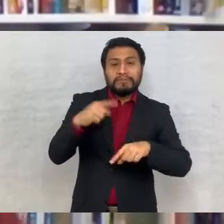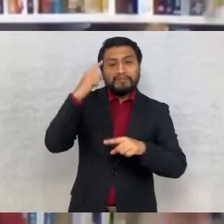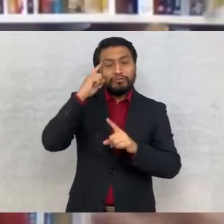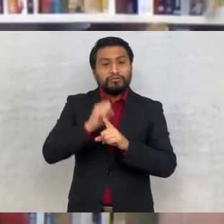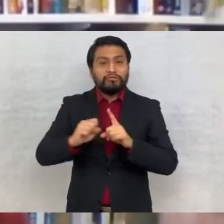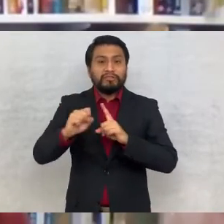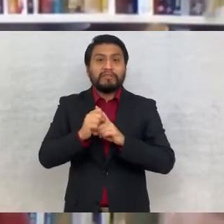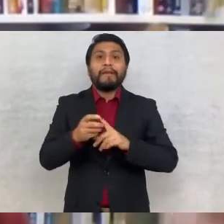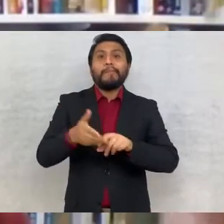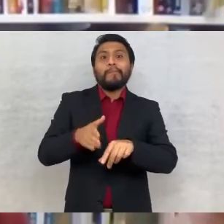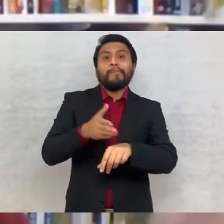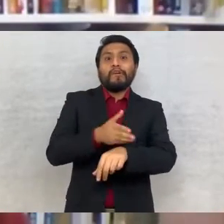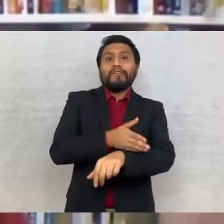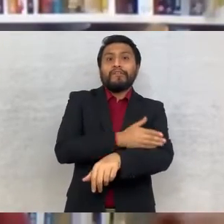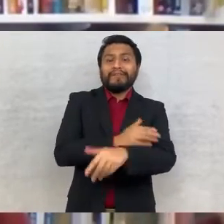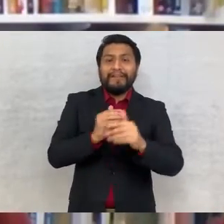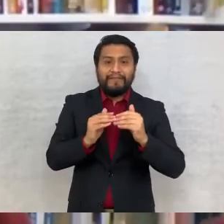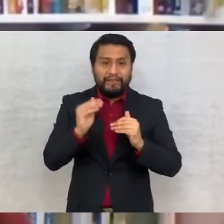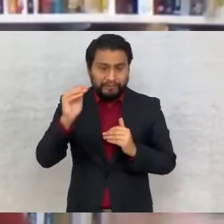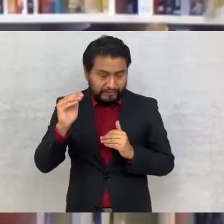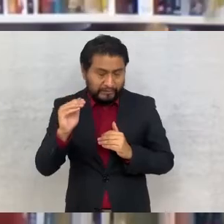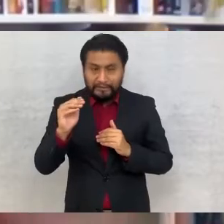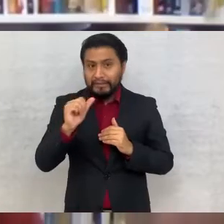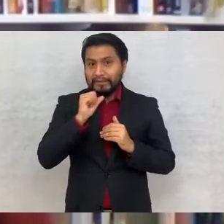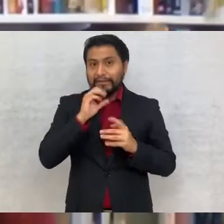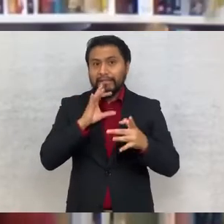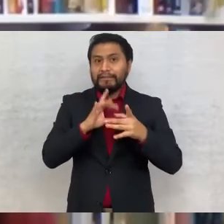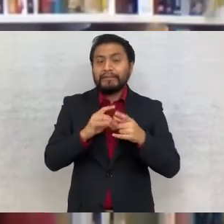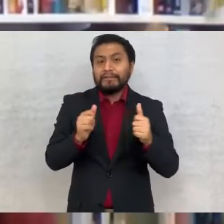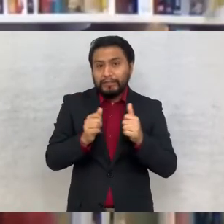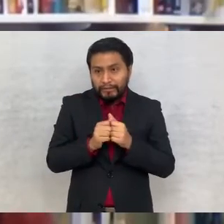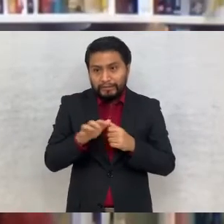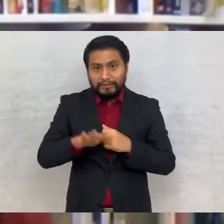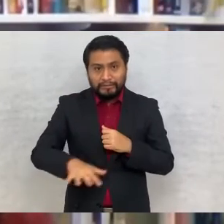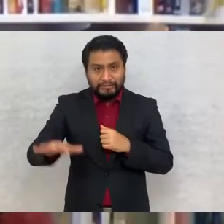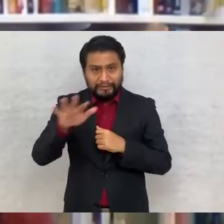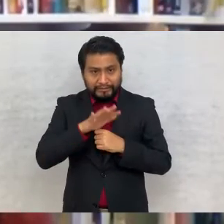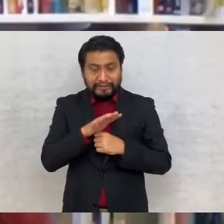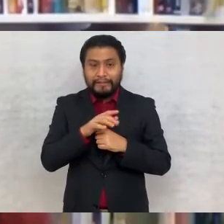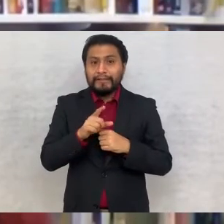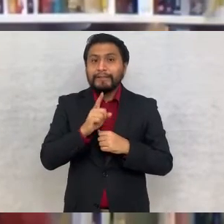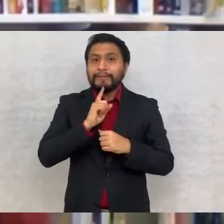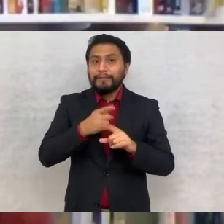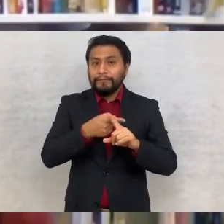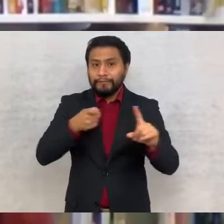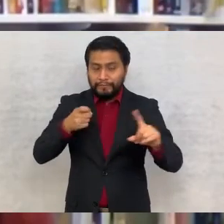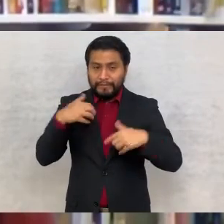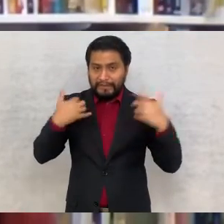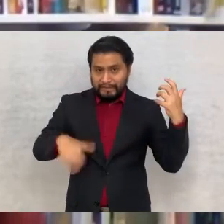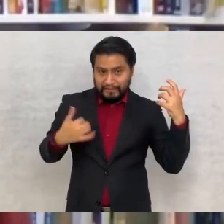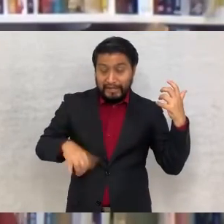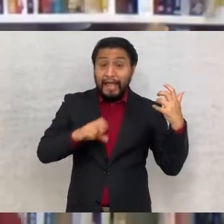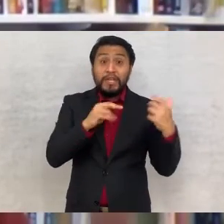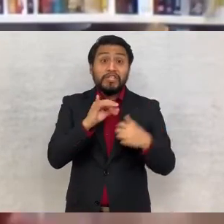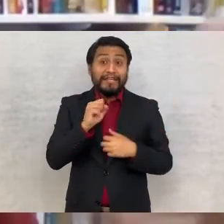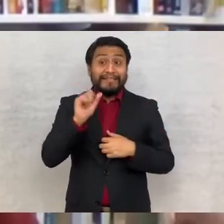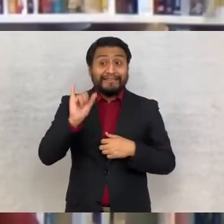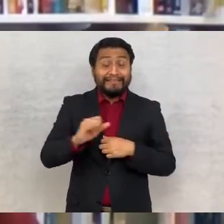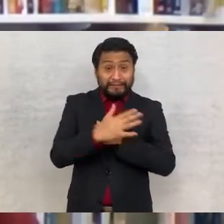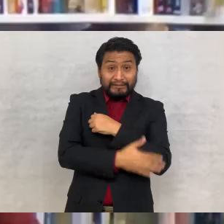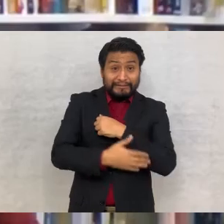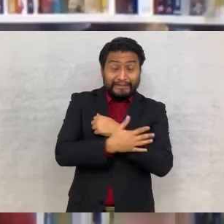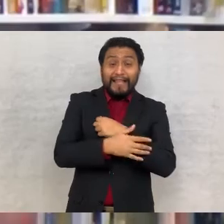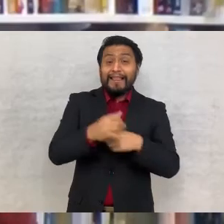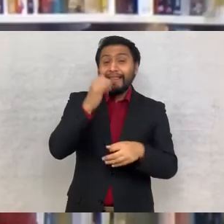brought aspirations for social advancement, which they often achieved, not without ruffling the feathers of the local elites. Thus, we see that eugenics